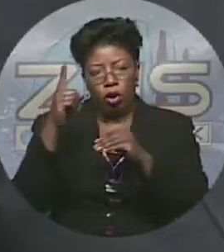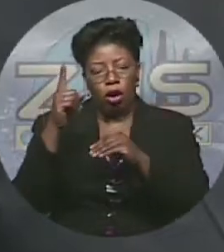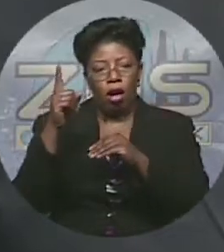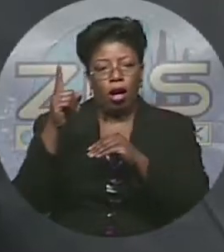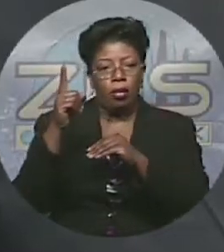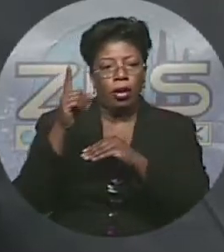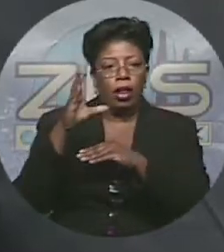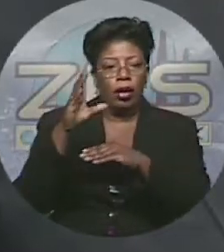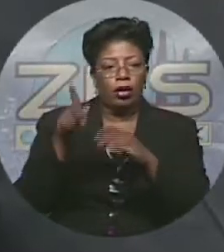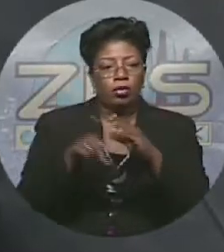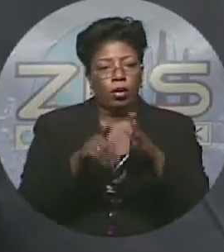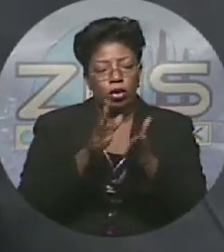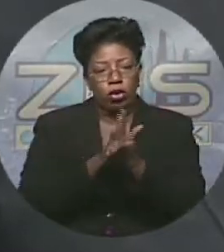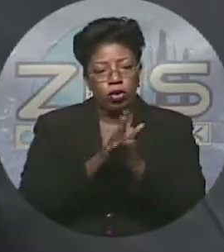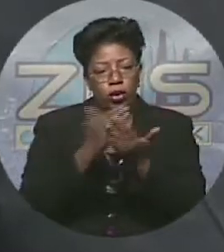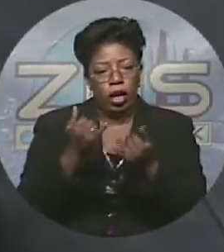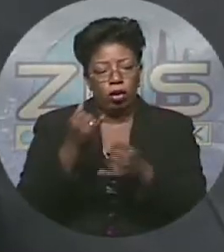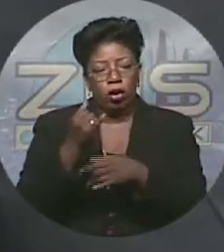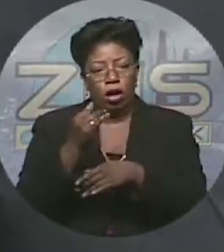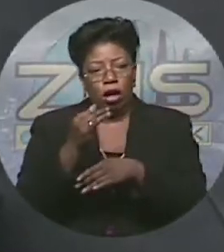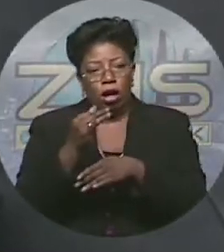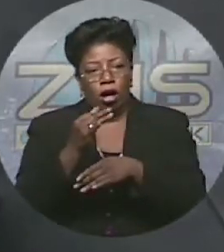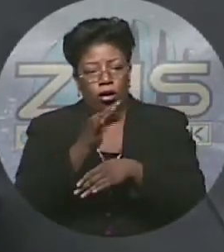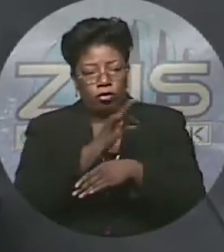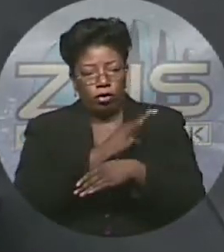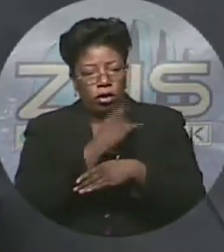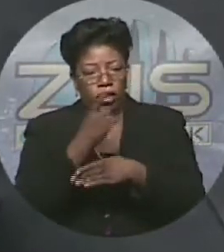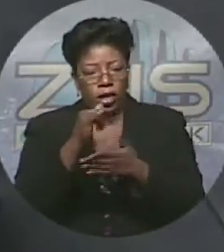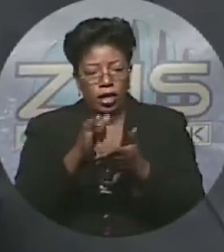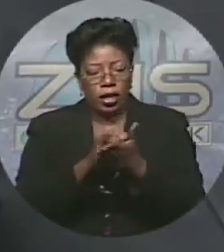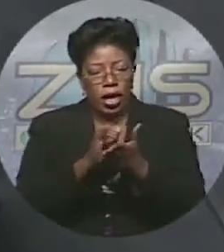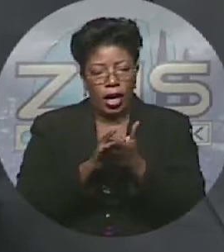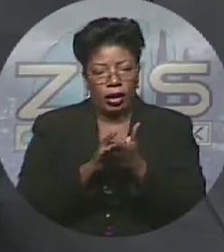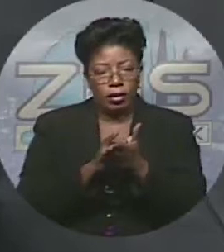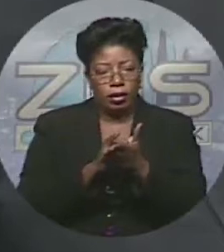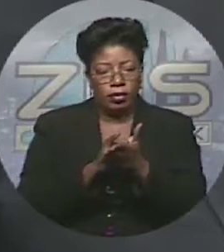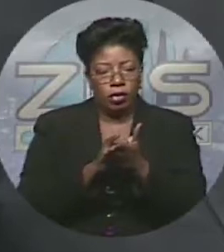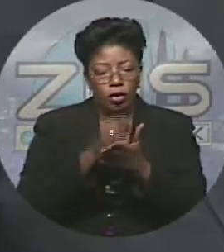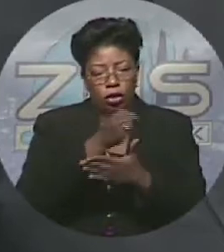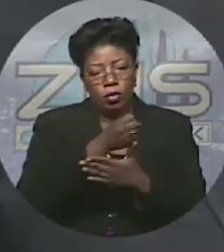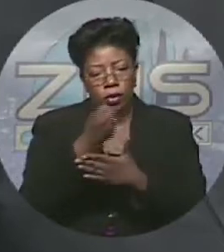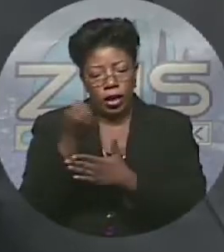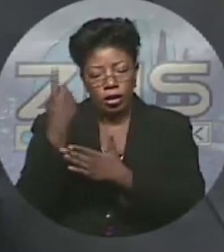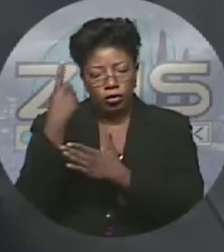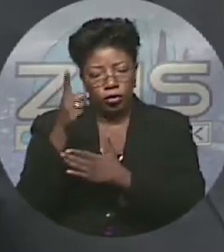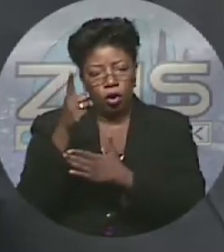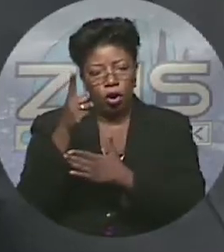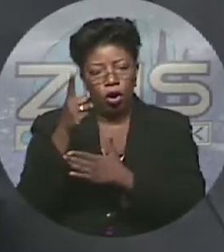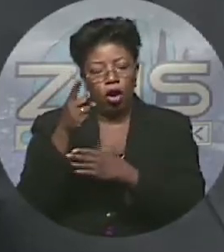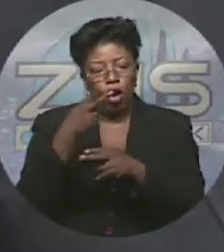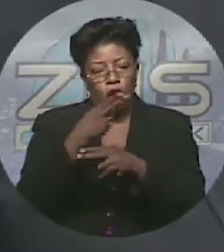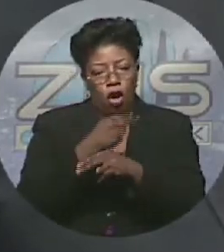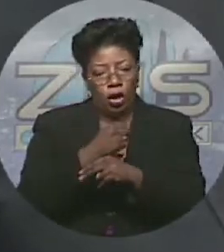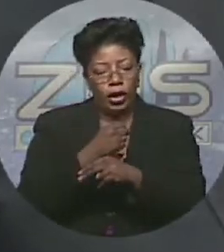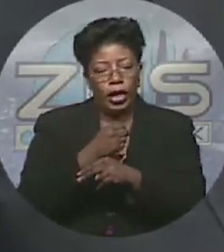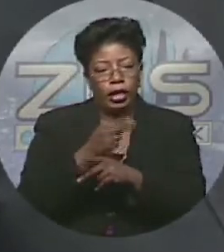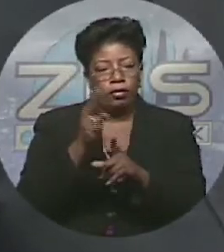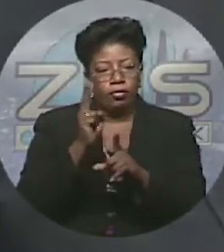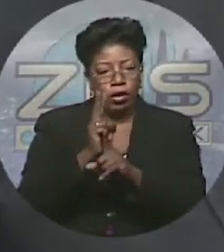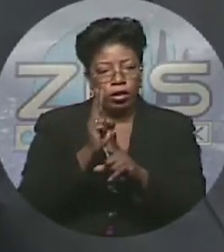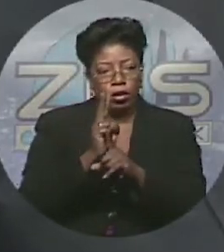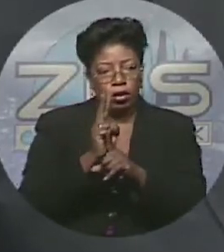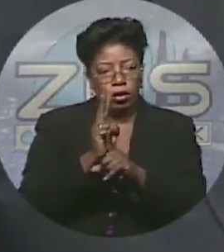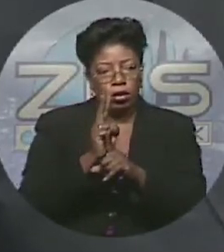investigating the matter, Fitzgerald says he learned that the collection of the supplies for hurricane victims was an initiative of the Bahamas Union